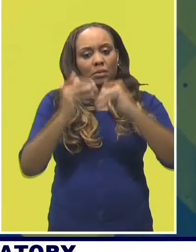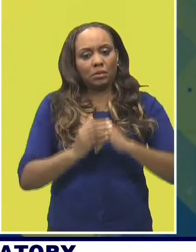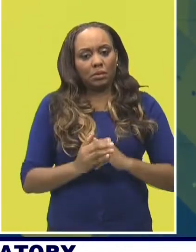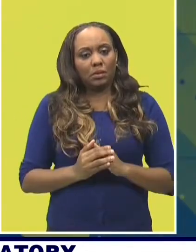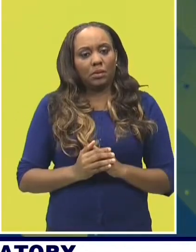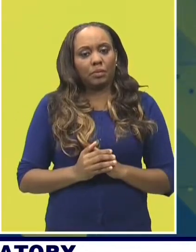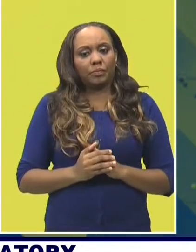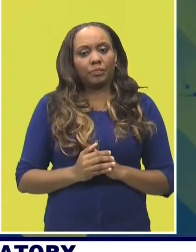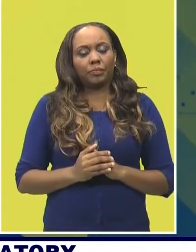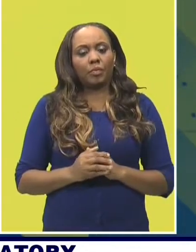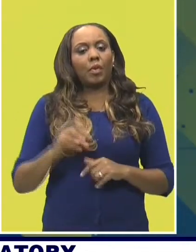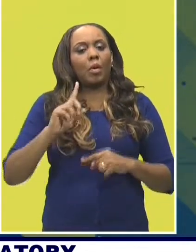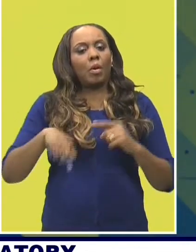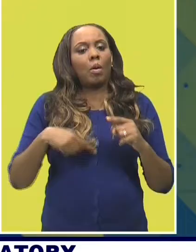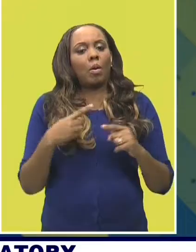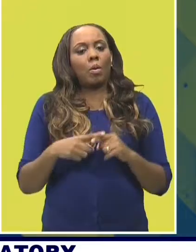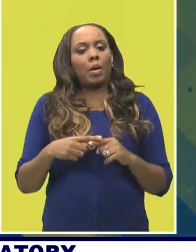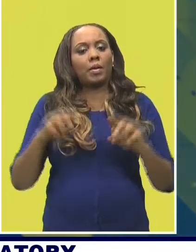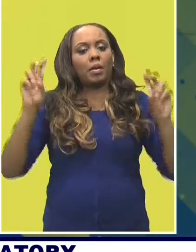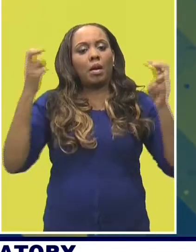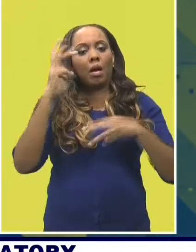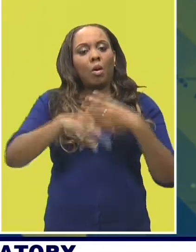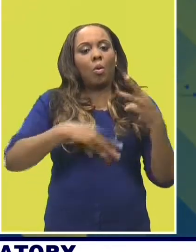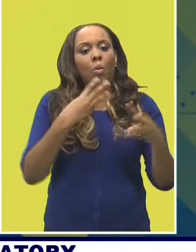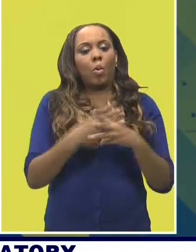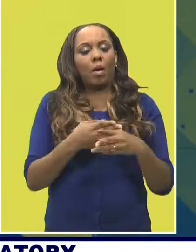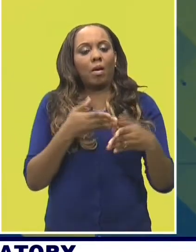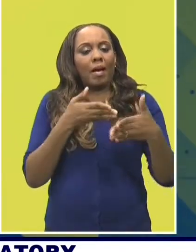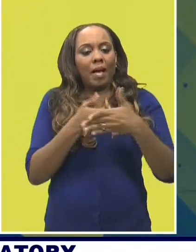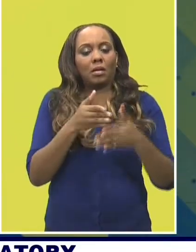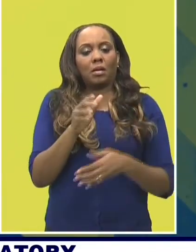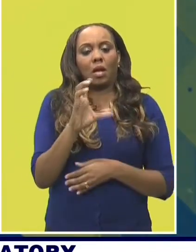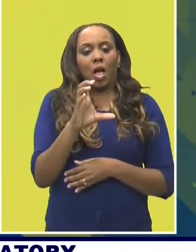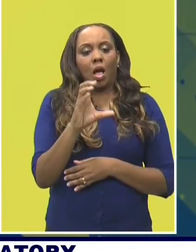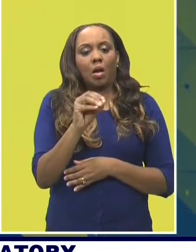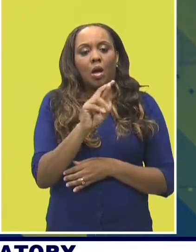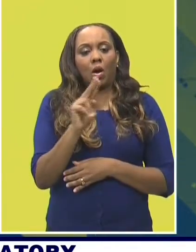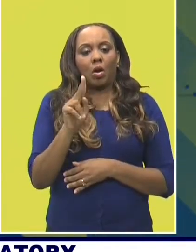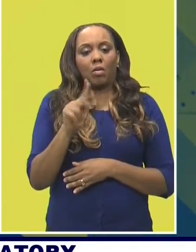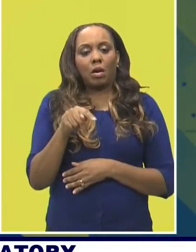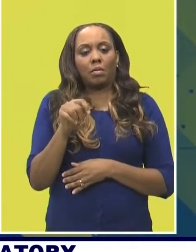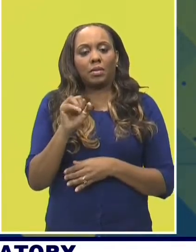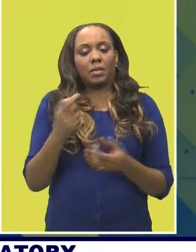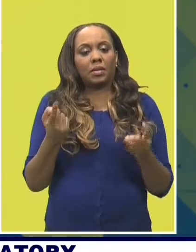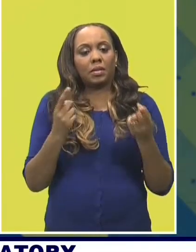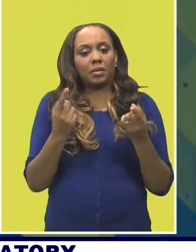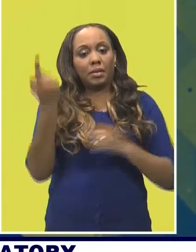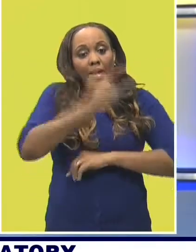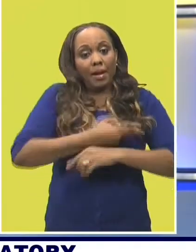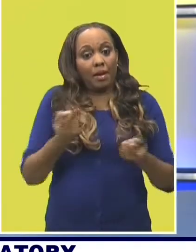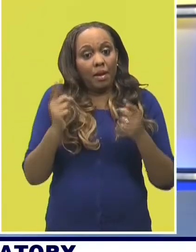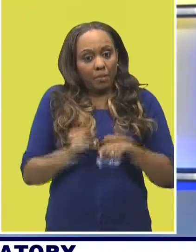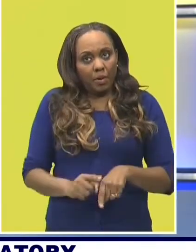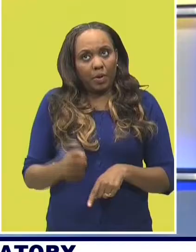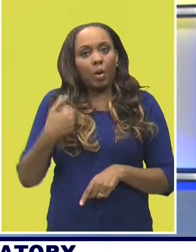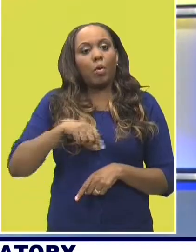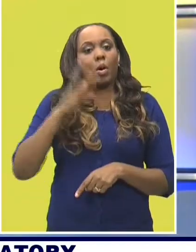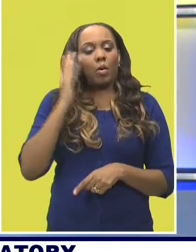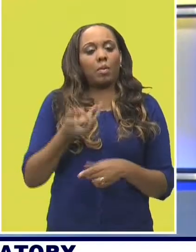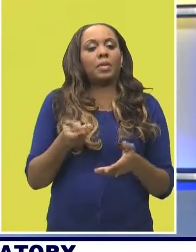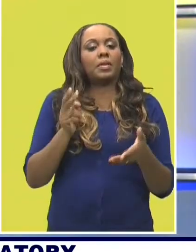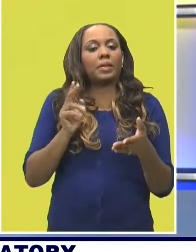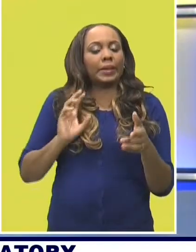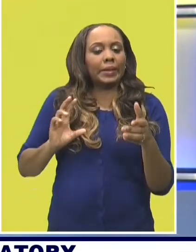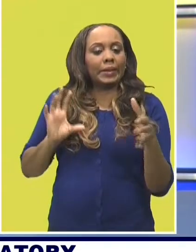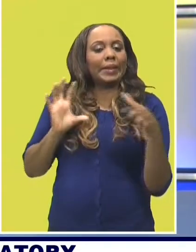World Anti-Corruption Day, that Barbados will finally be a signatory to that particular convention. Work on